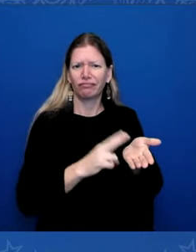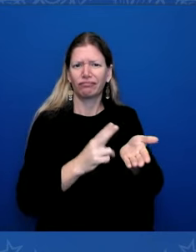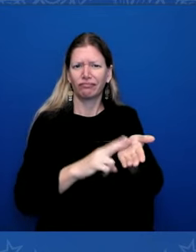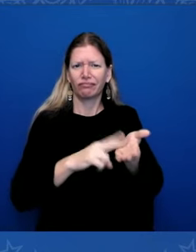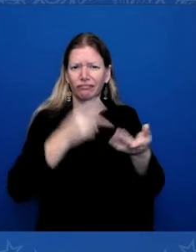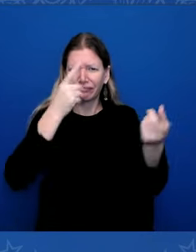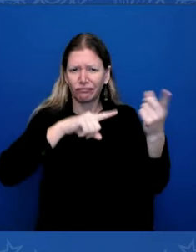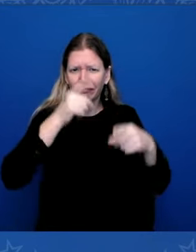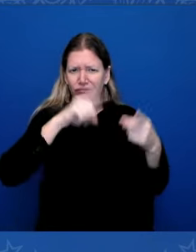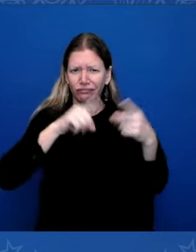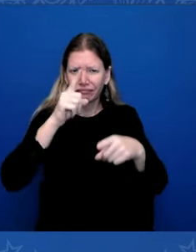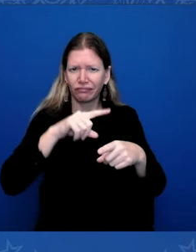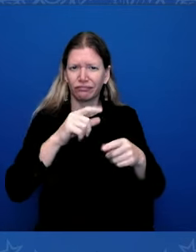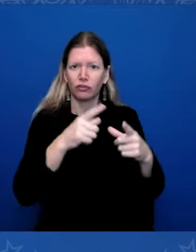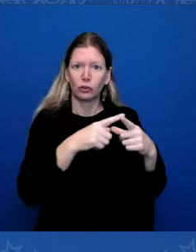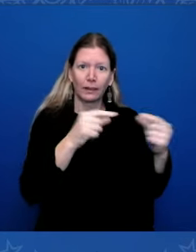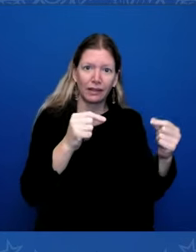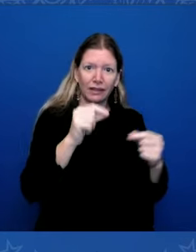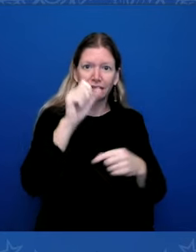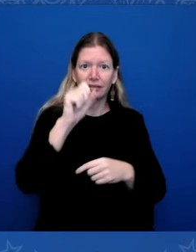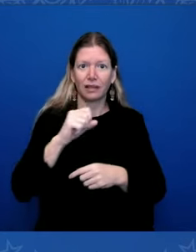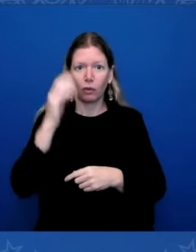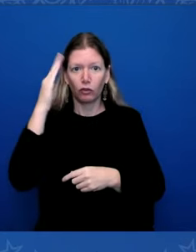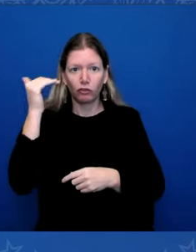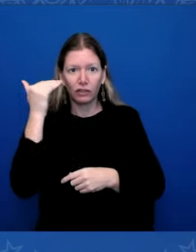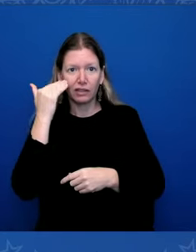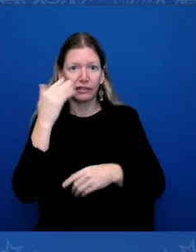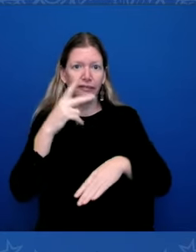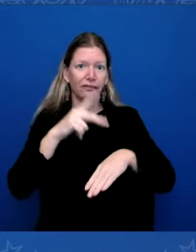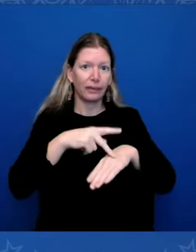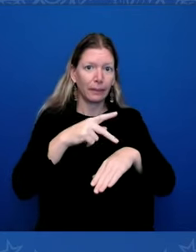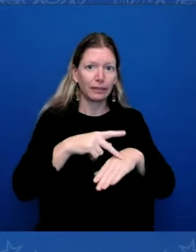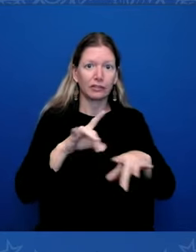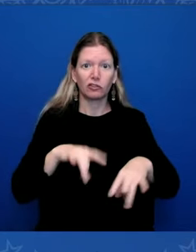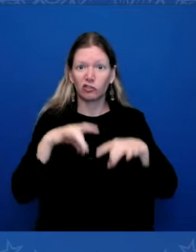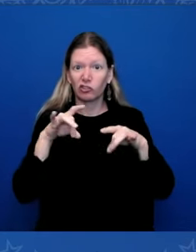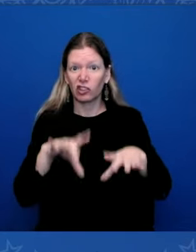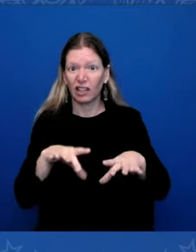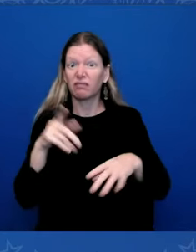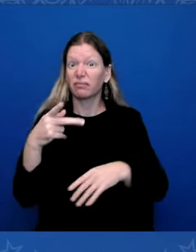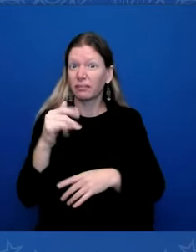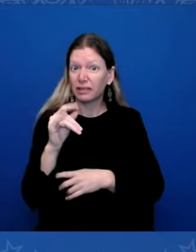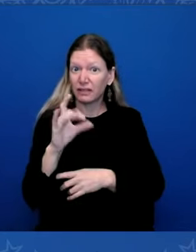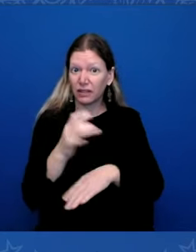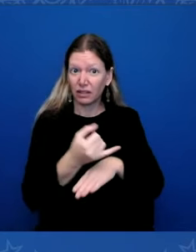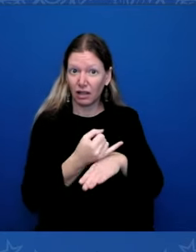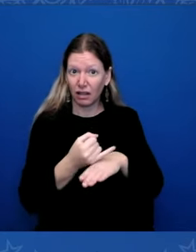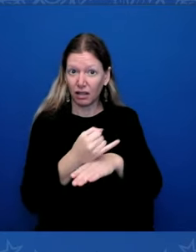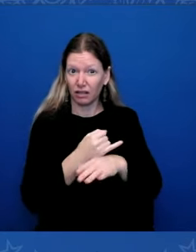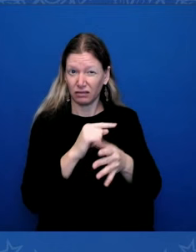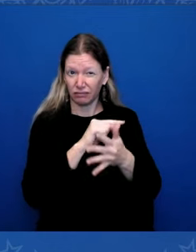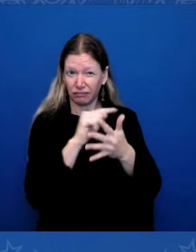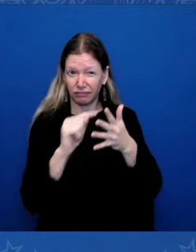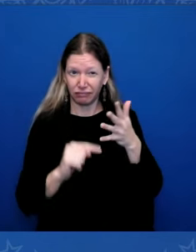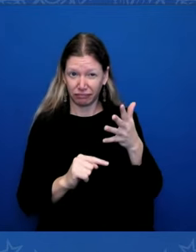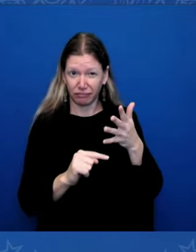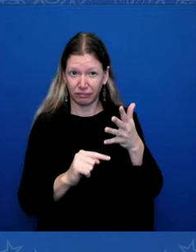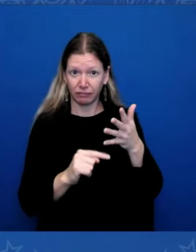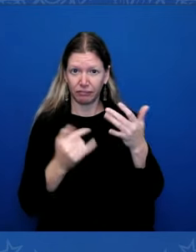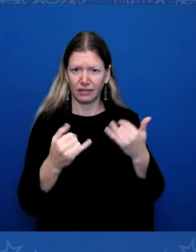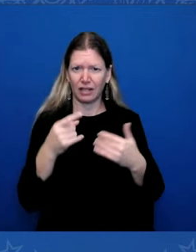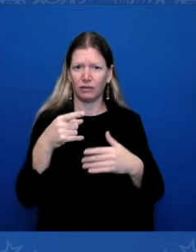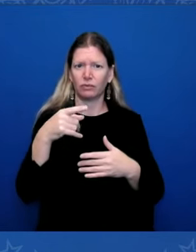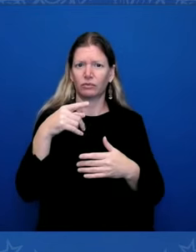Australia, even the Pacific Islands. You're here standing in Beijing's backyard. Now, China says this is part of